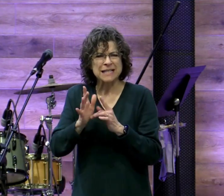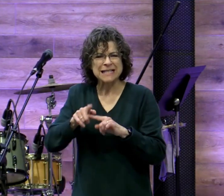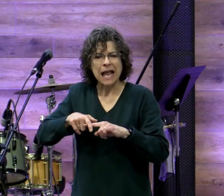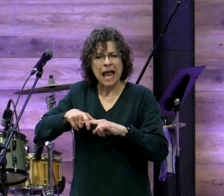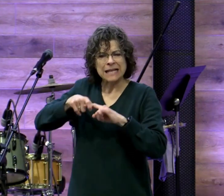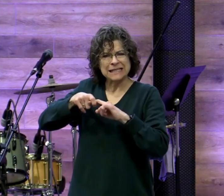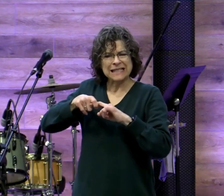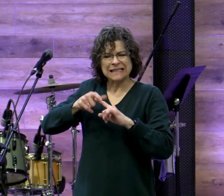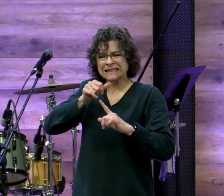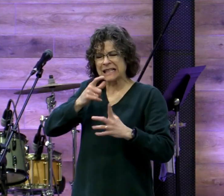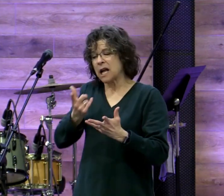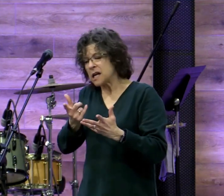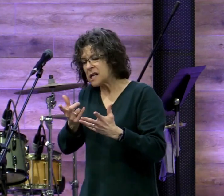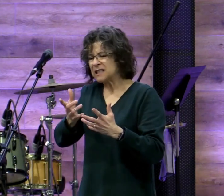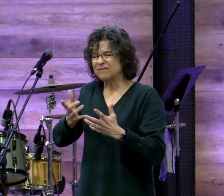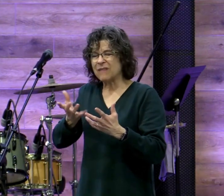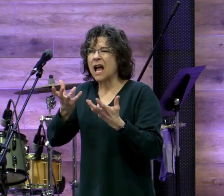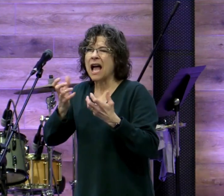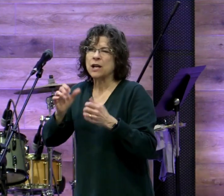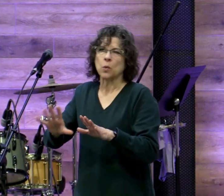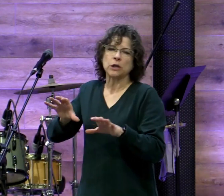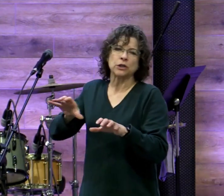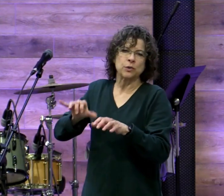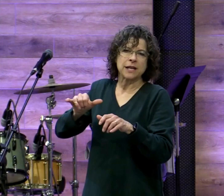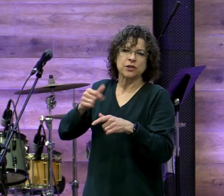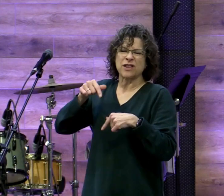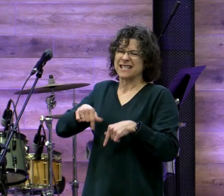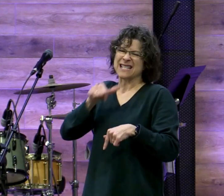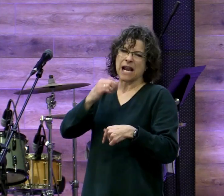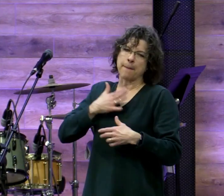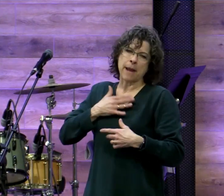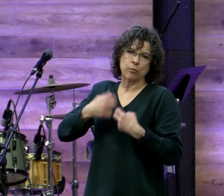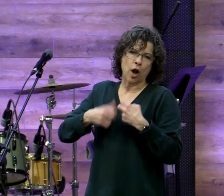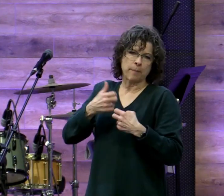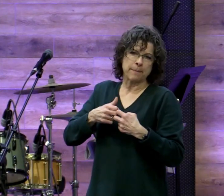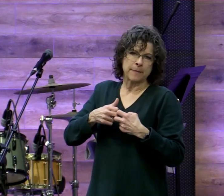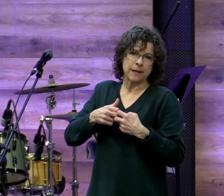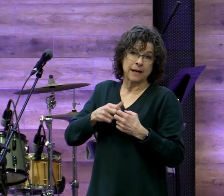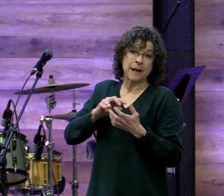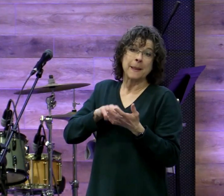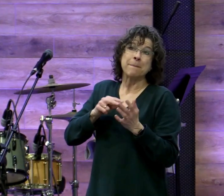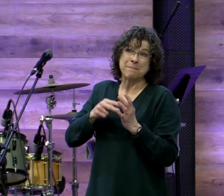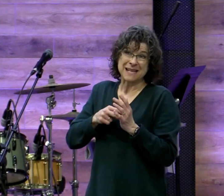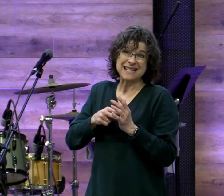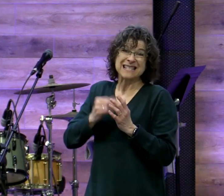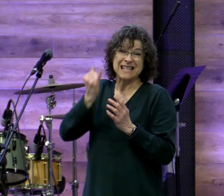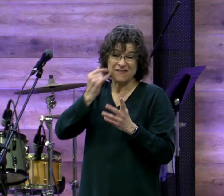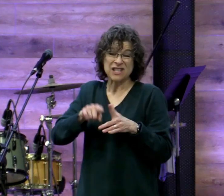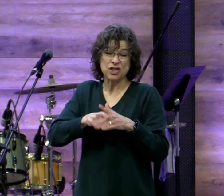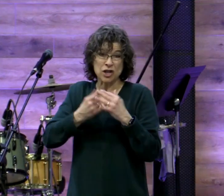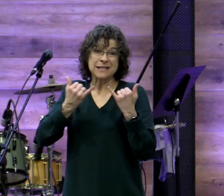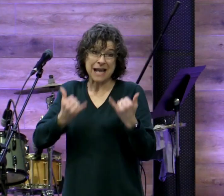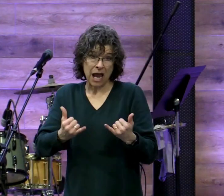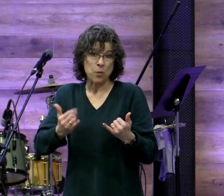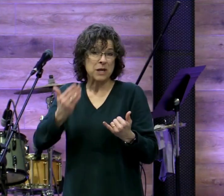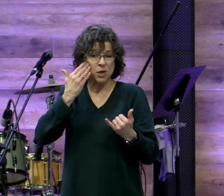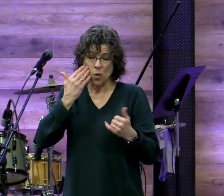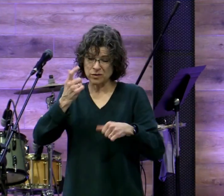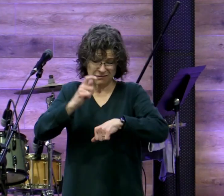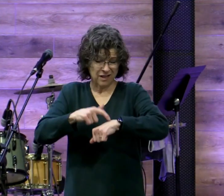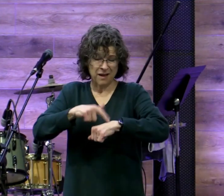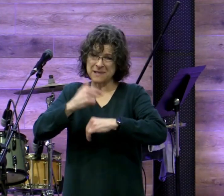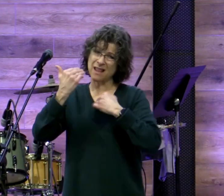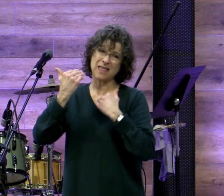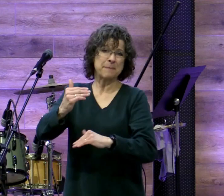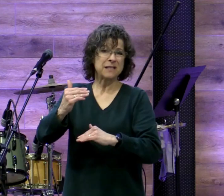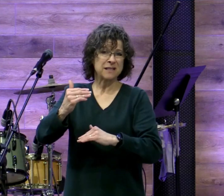would cost him to provide us the cup of feasting. It would mean that he would have to drink to the dregs the cup of God's wrath in